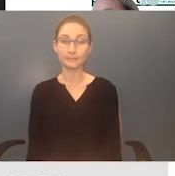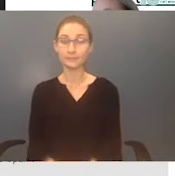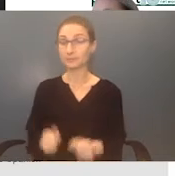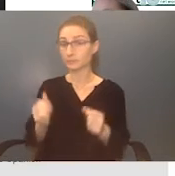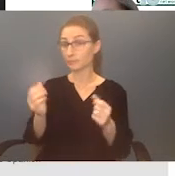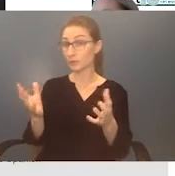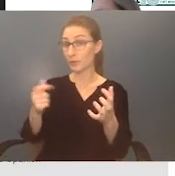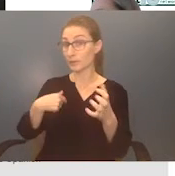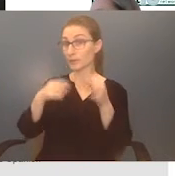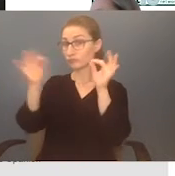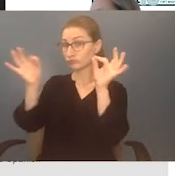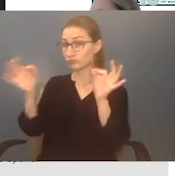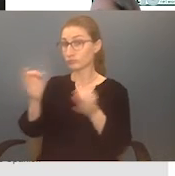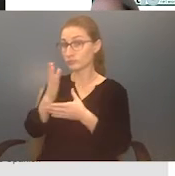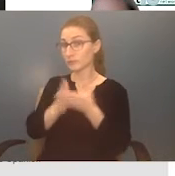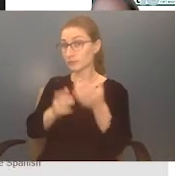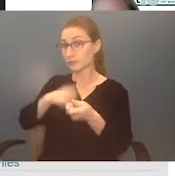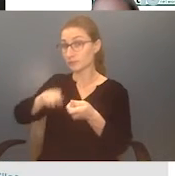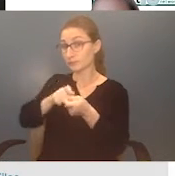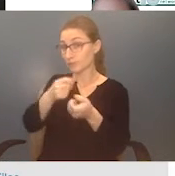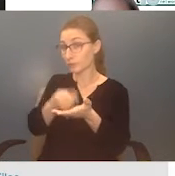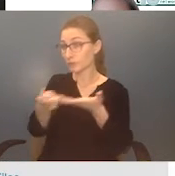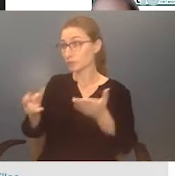you want me to share any specific ones, Danny?